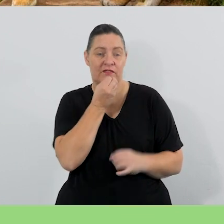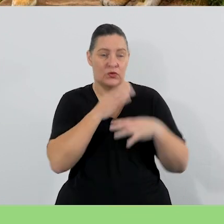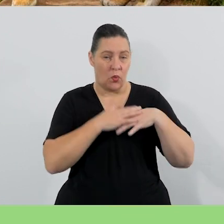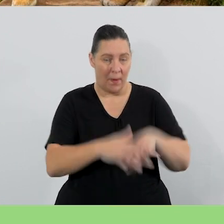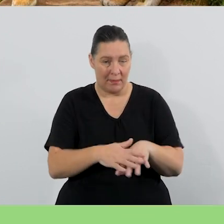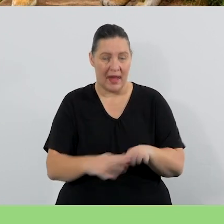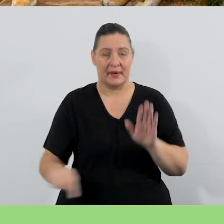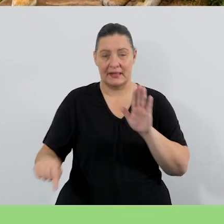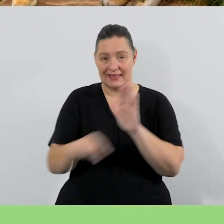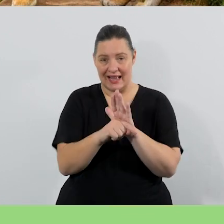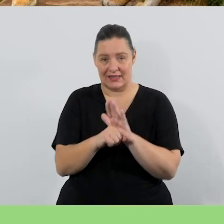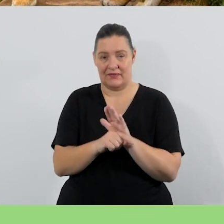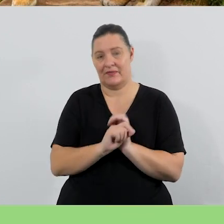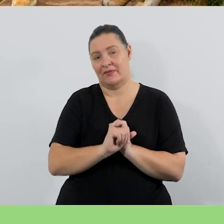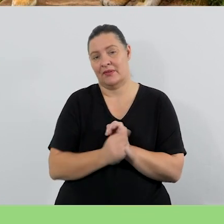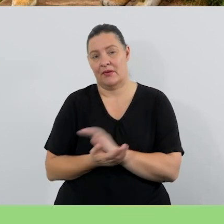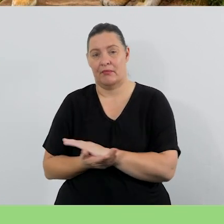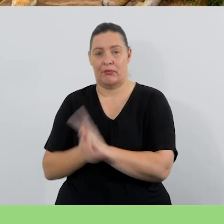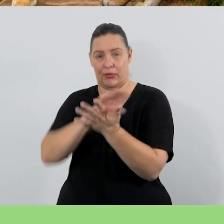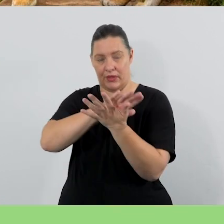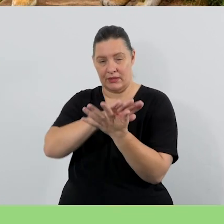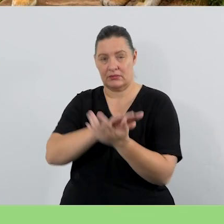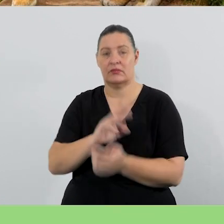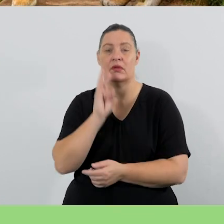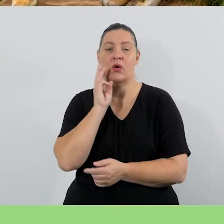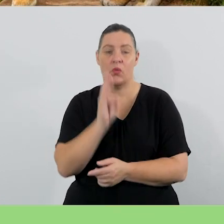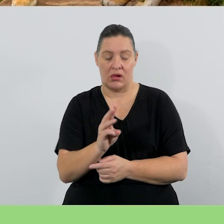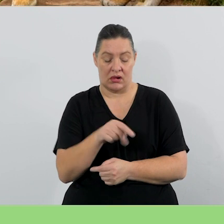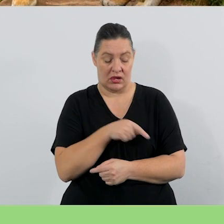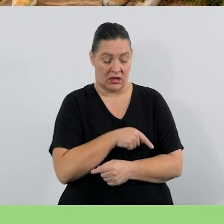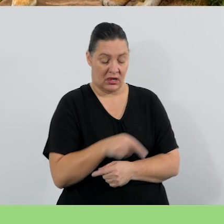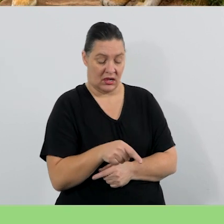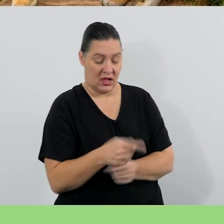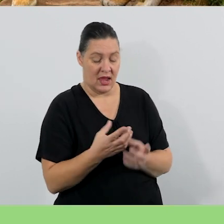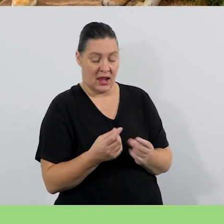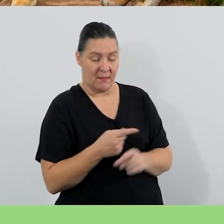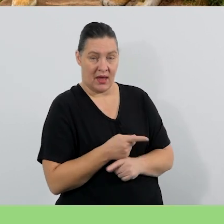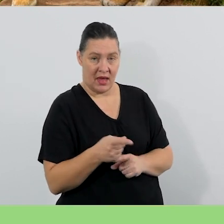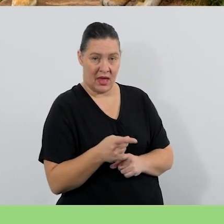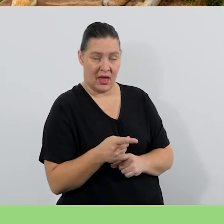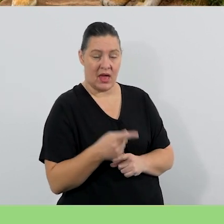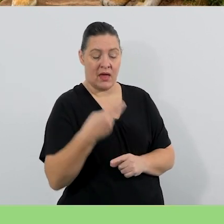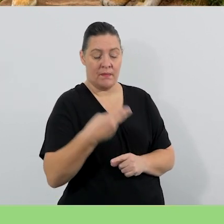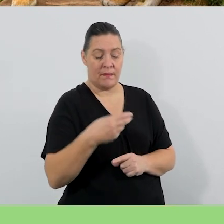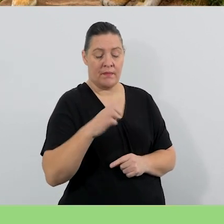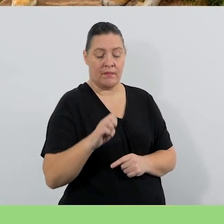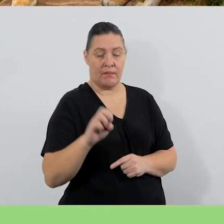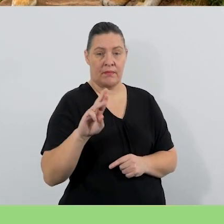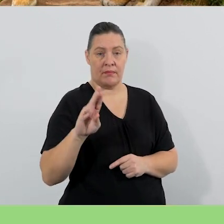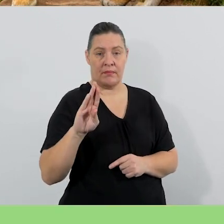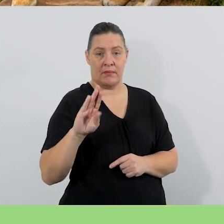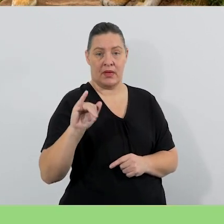do we mean by negative effect? Is that there will be an increase in the number of